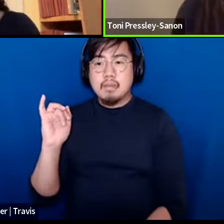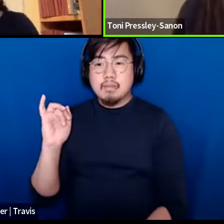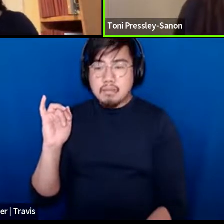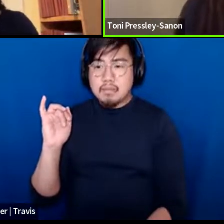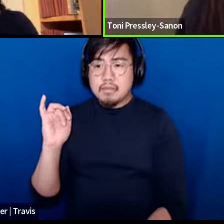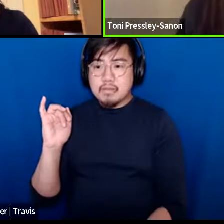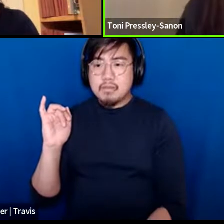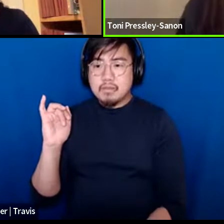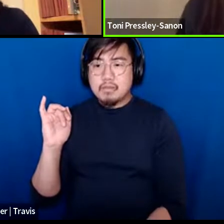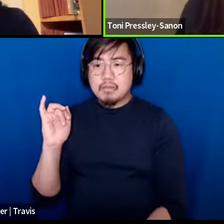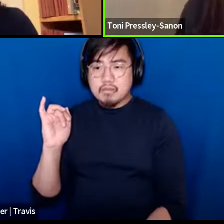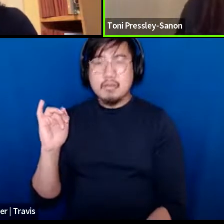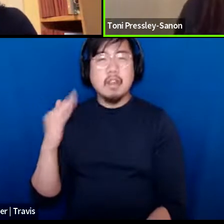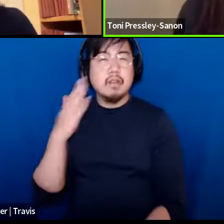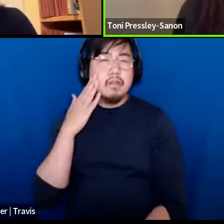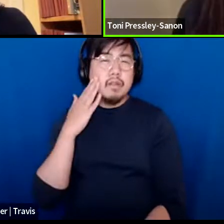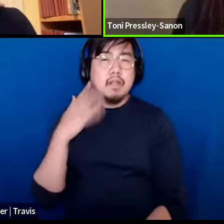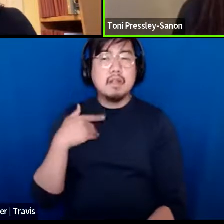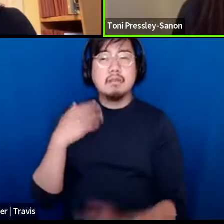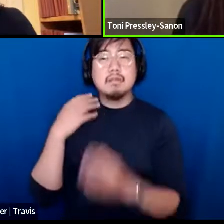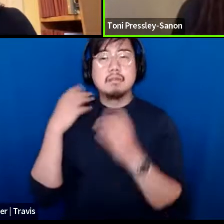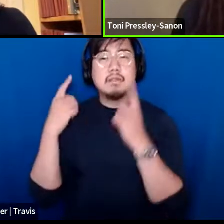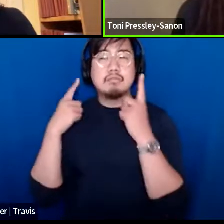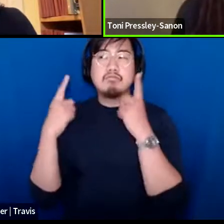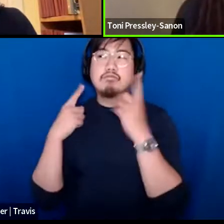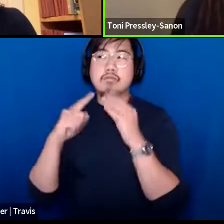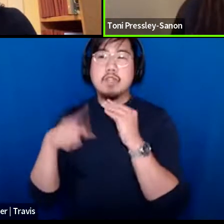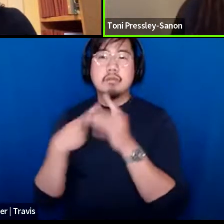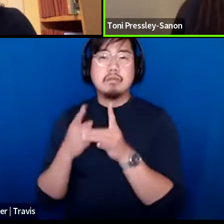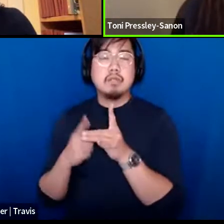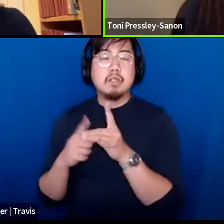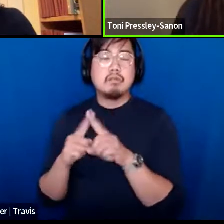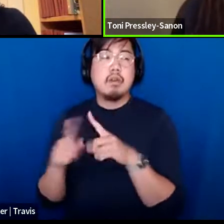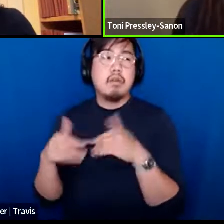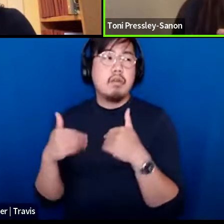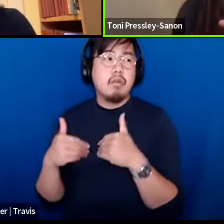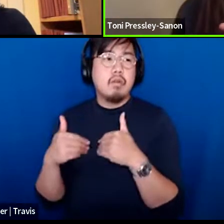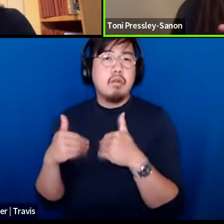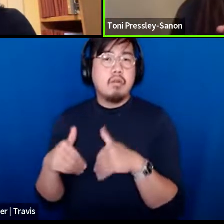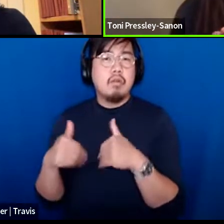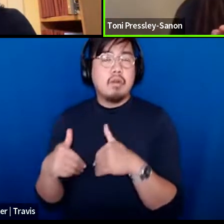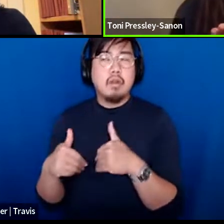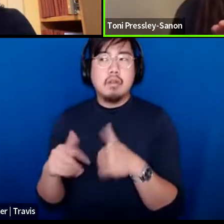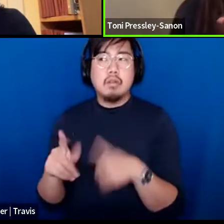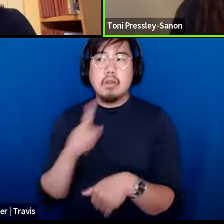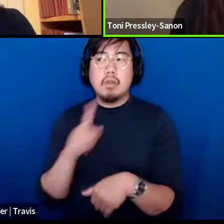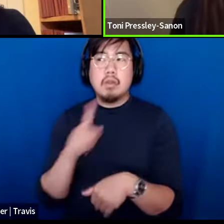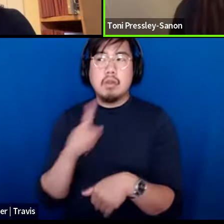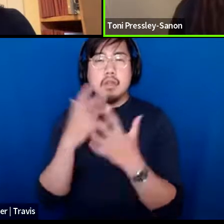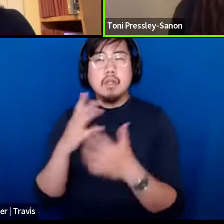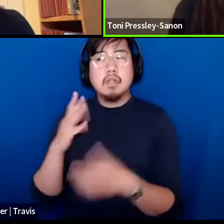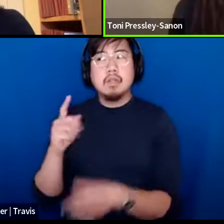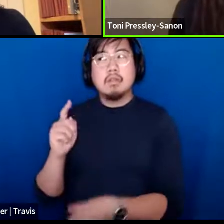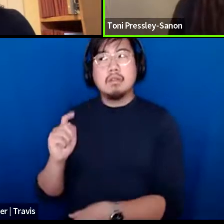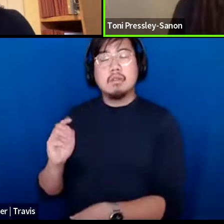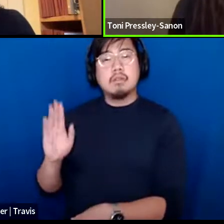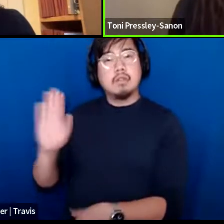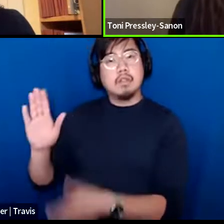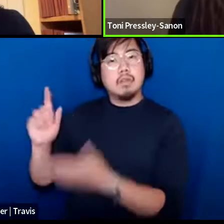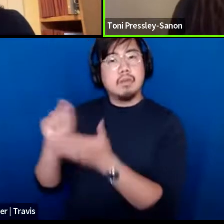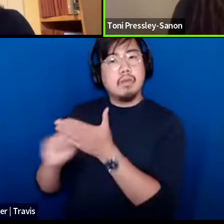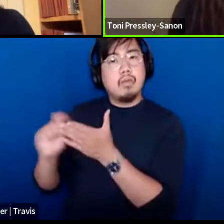Buddhism on the brain, but it was amazing to me just how Buddhist his writing was, just